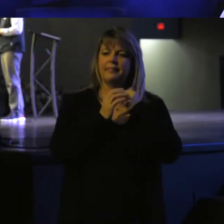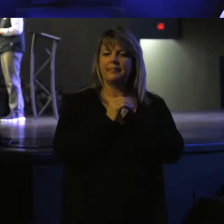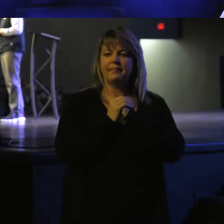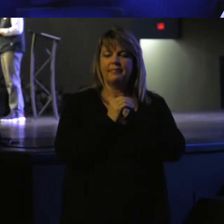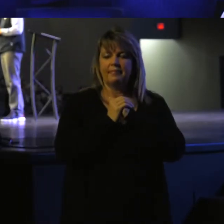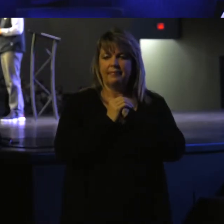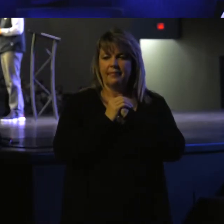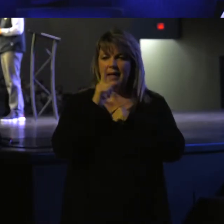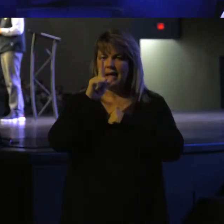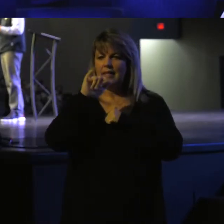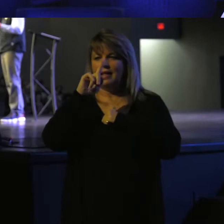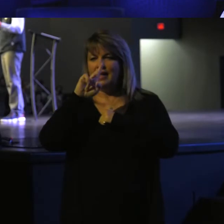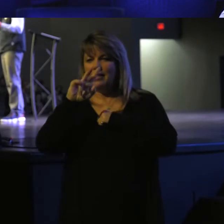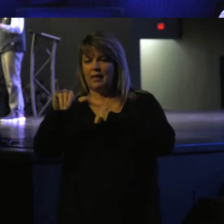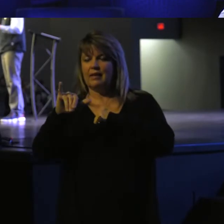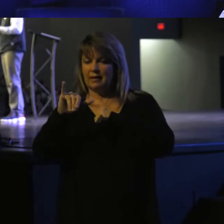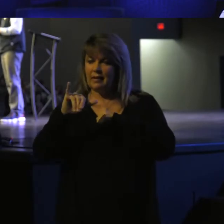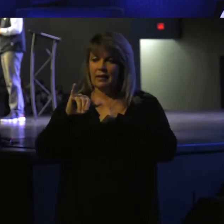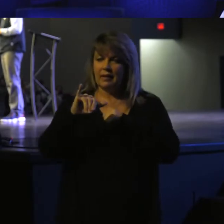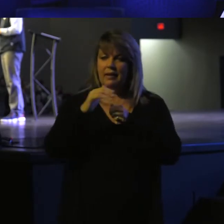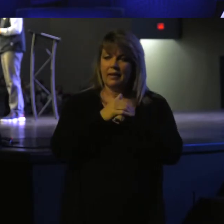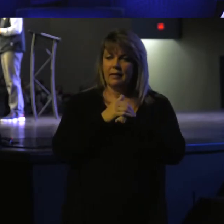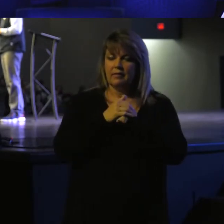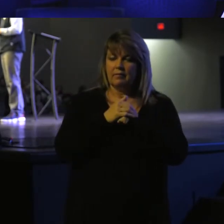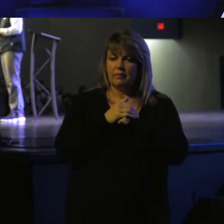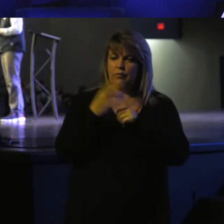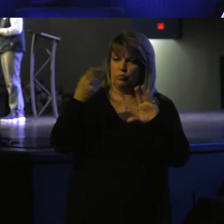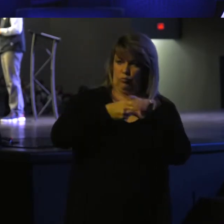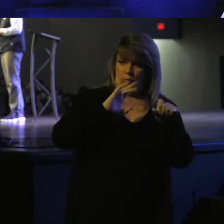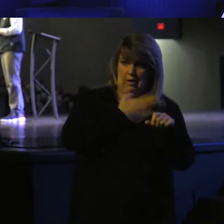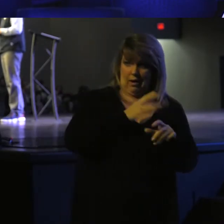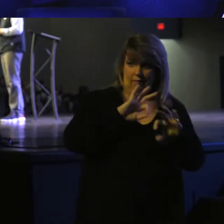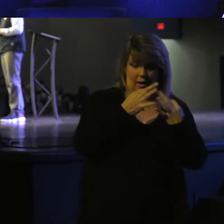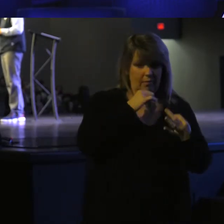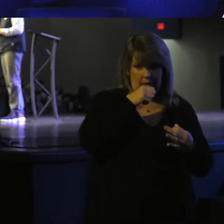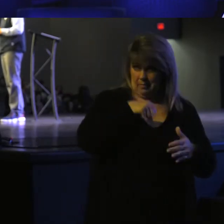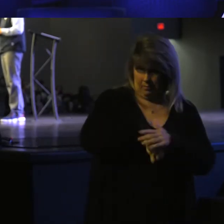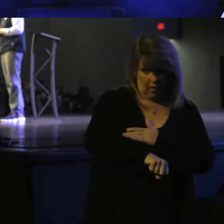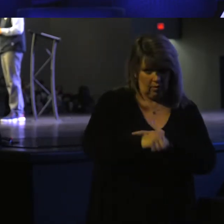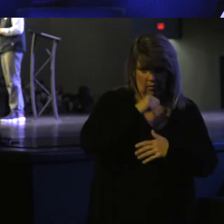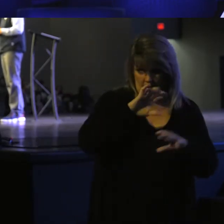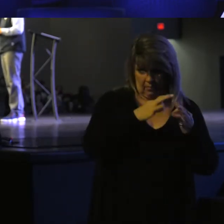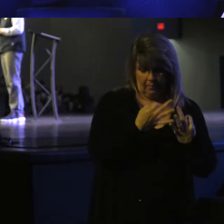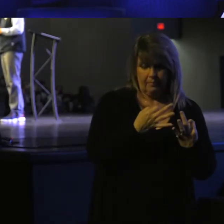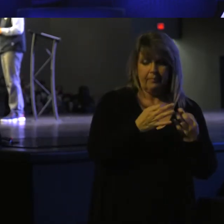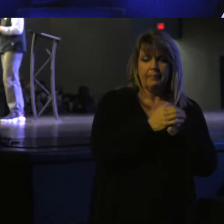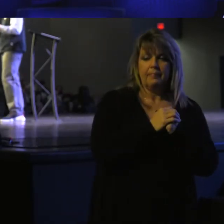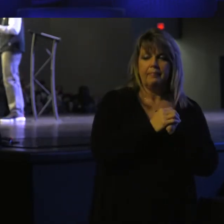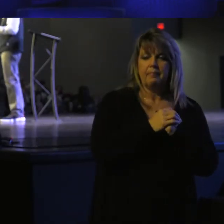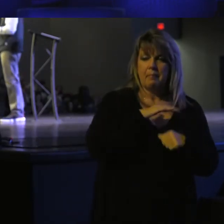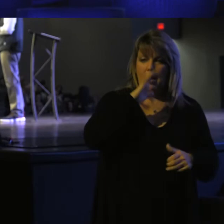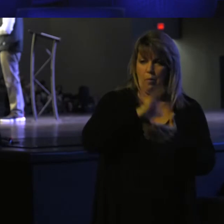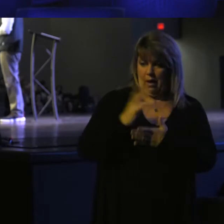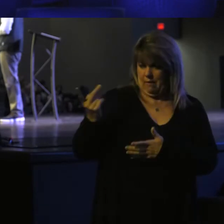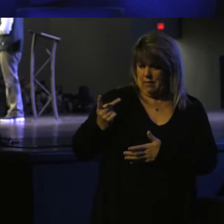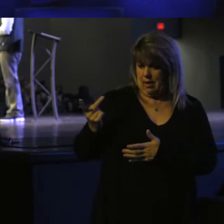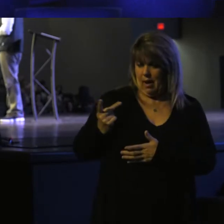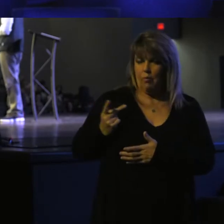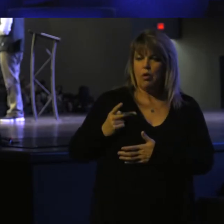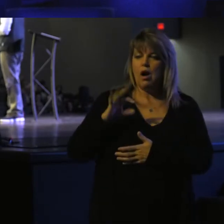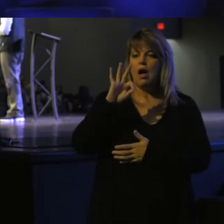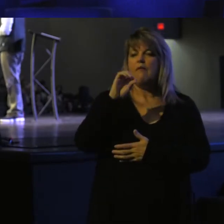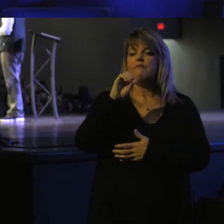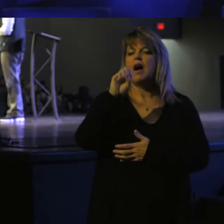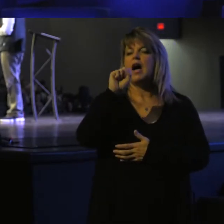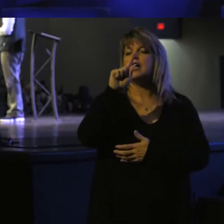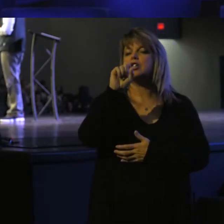Lily came into our family, actually not by birth. My wife and I were foster